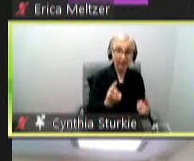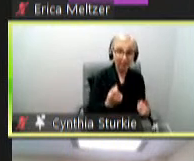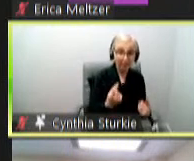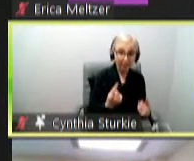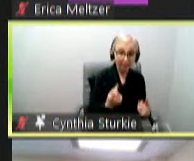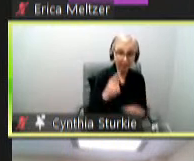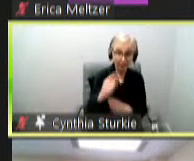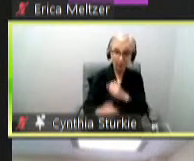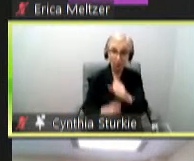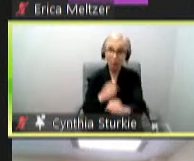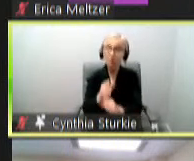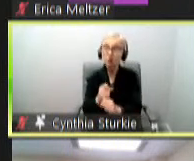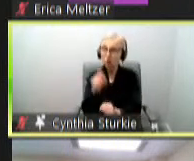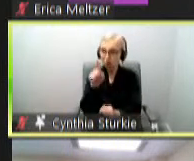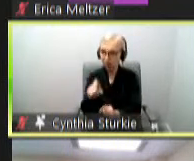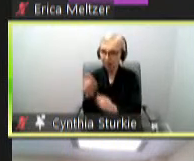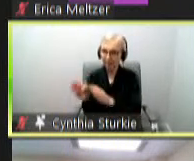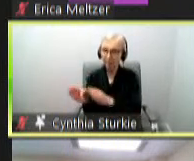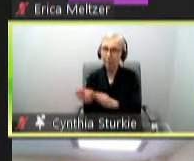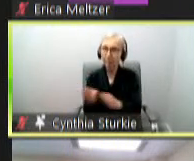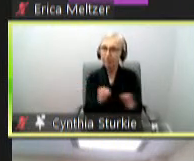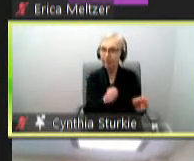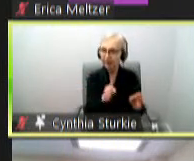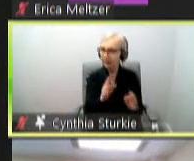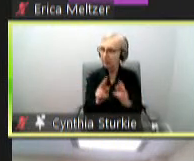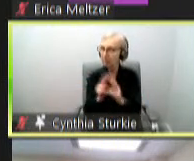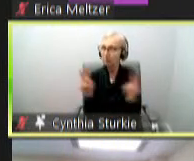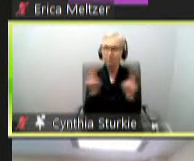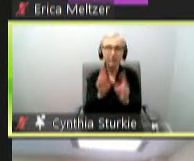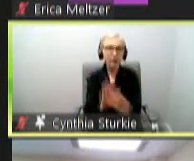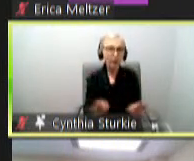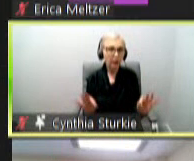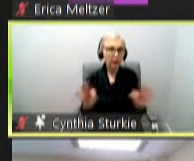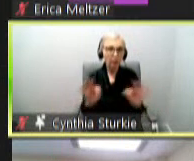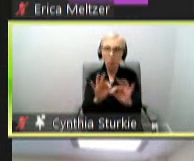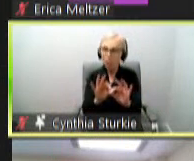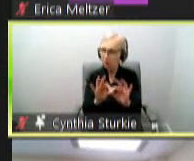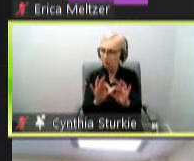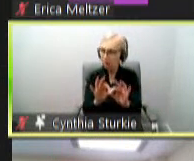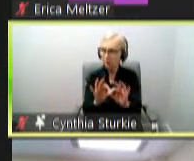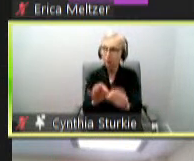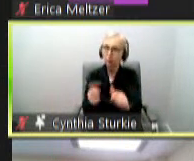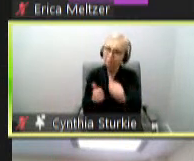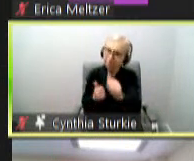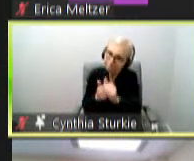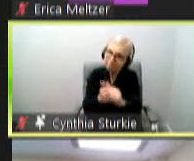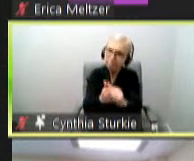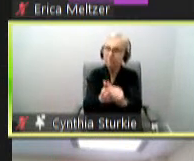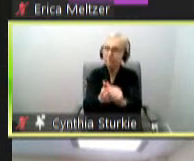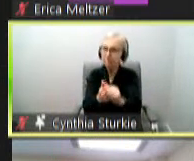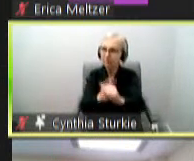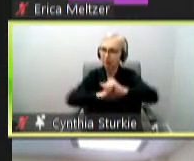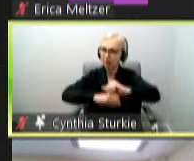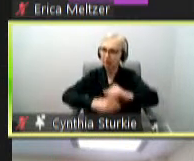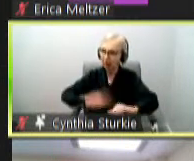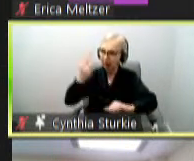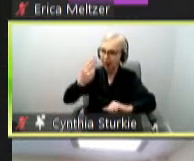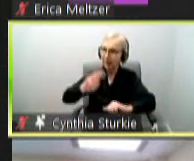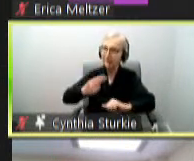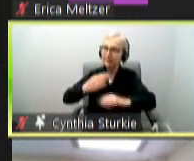vaccination plan. And it is absolutely critical that we stay up to date to have the highest level of protection